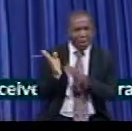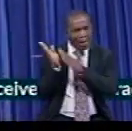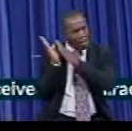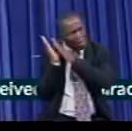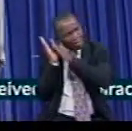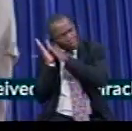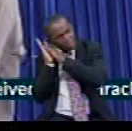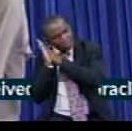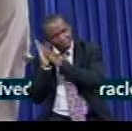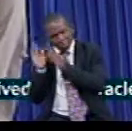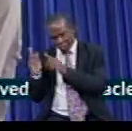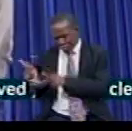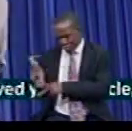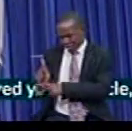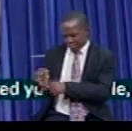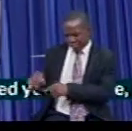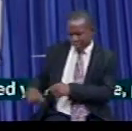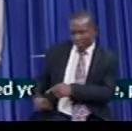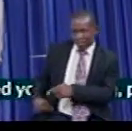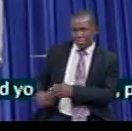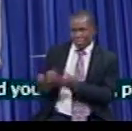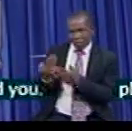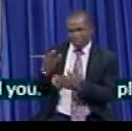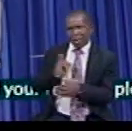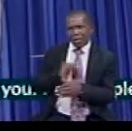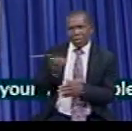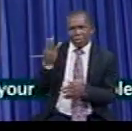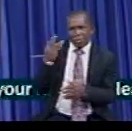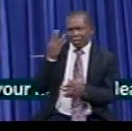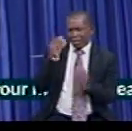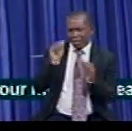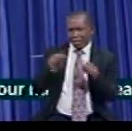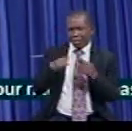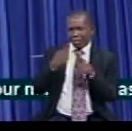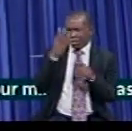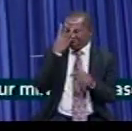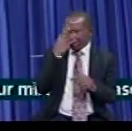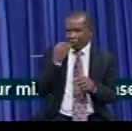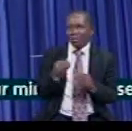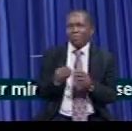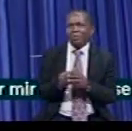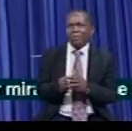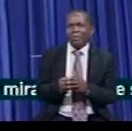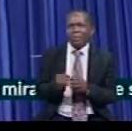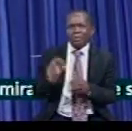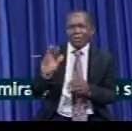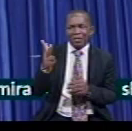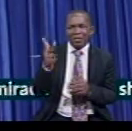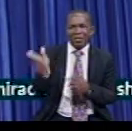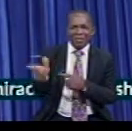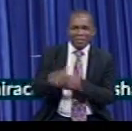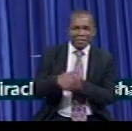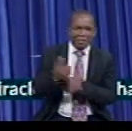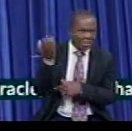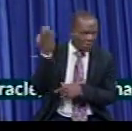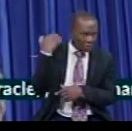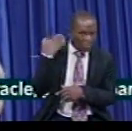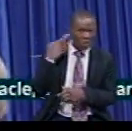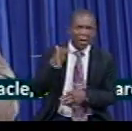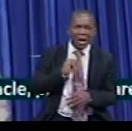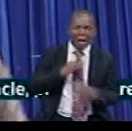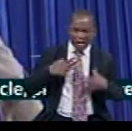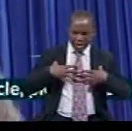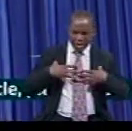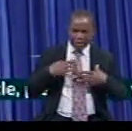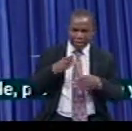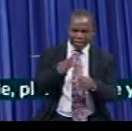sleep. So 3 days ago, I received my healing. My left